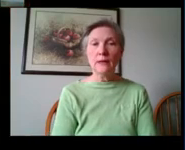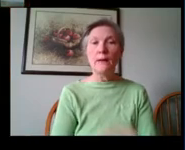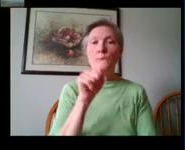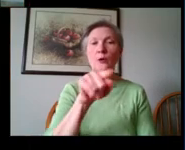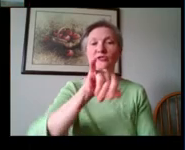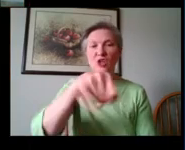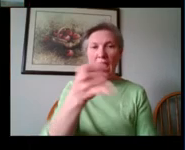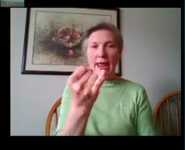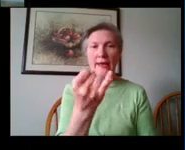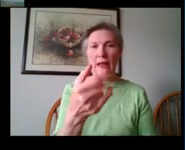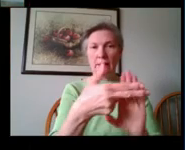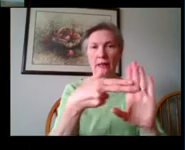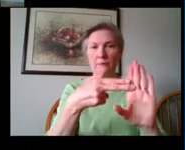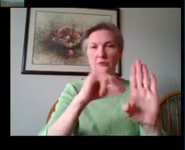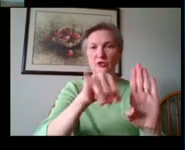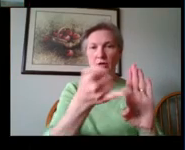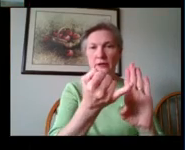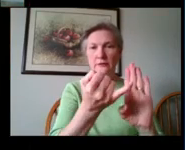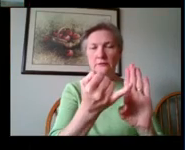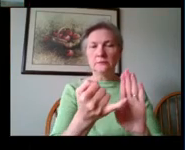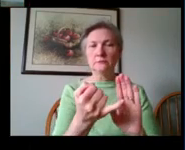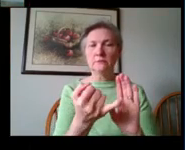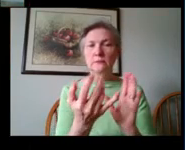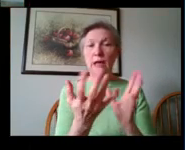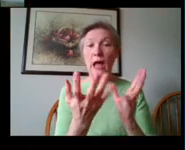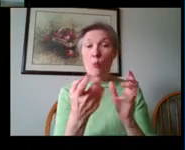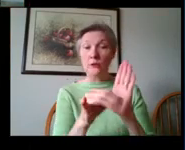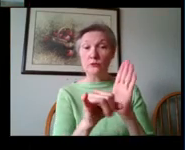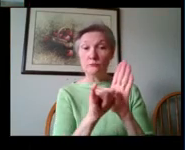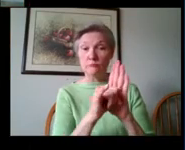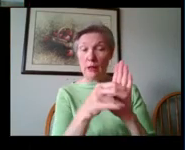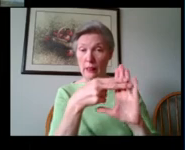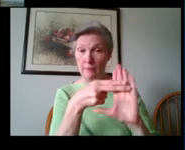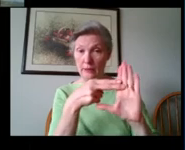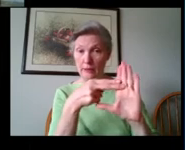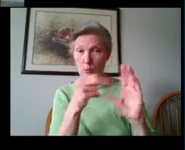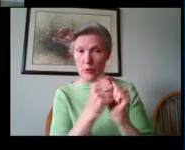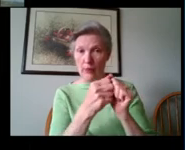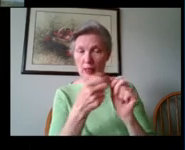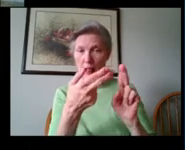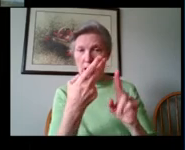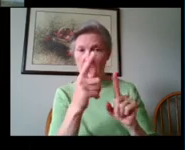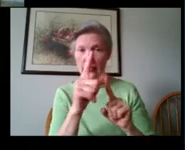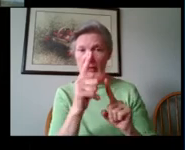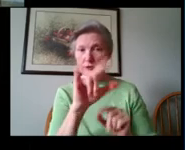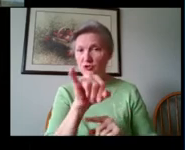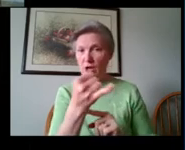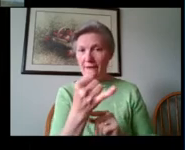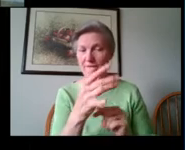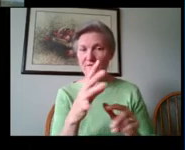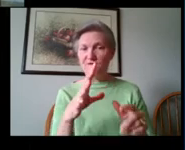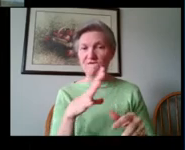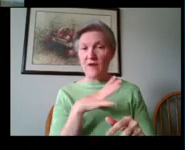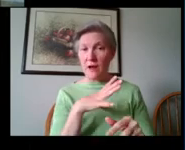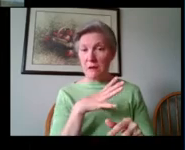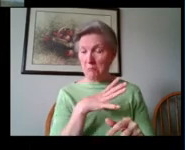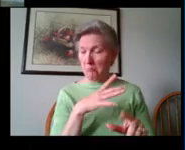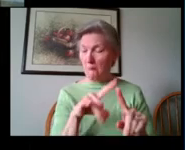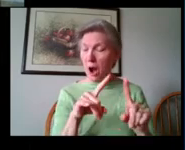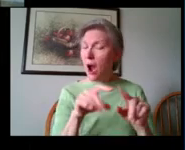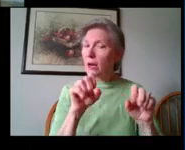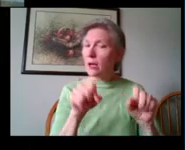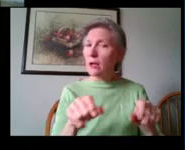J, okay? Now, if I want to identify the point, I can identify it with the letter J. That's great. But I can also identify